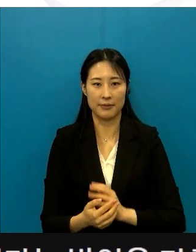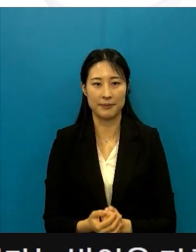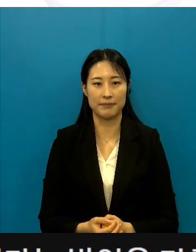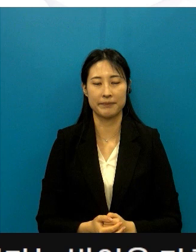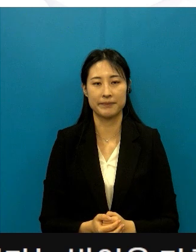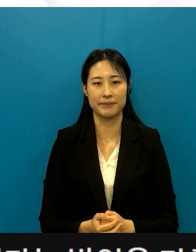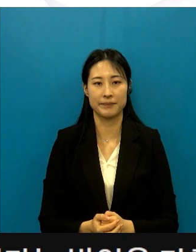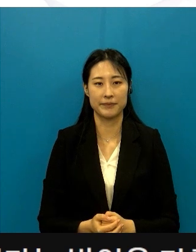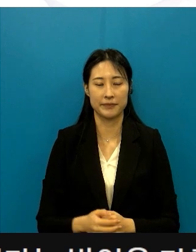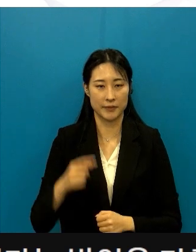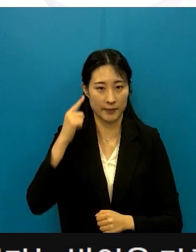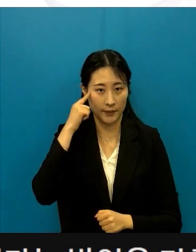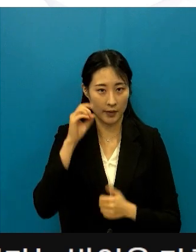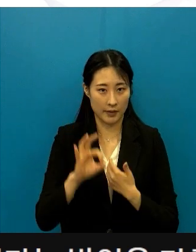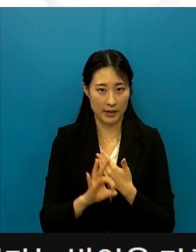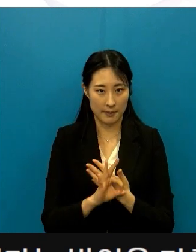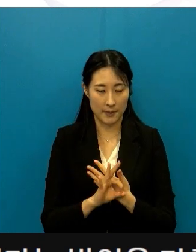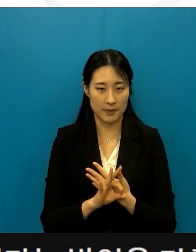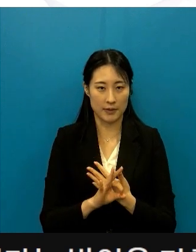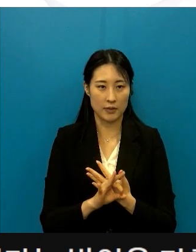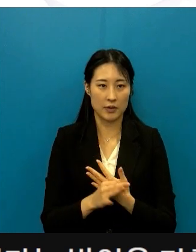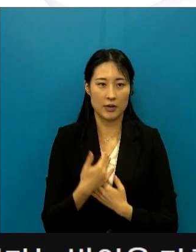around with the end of his life.